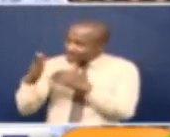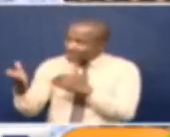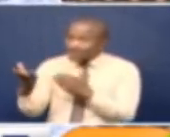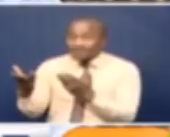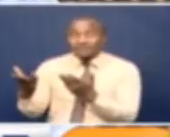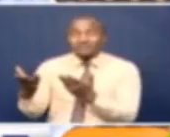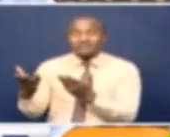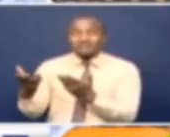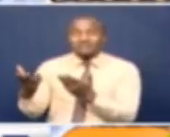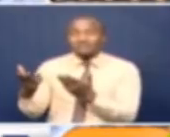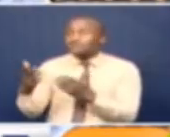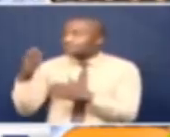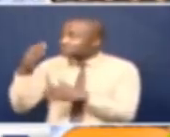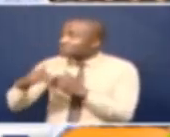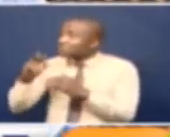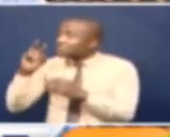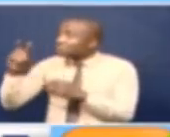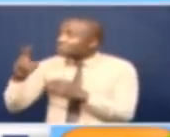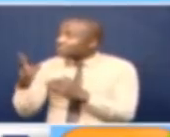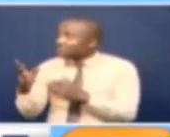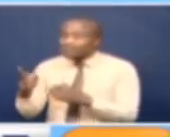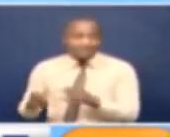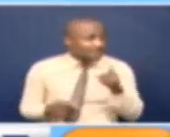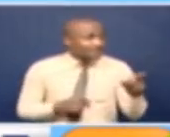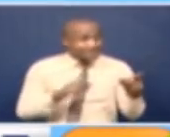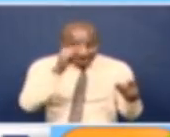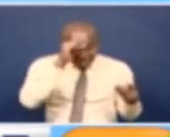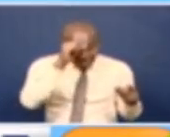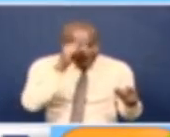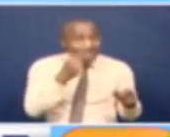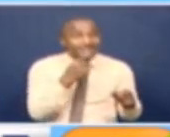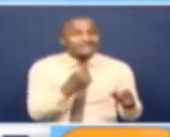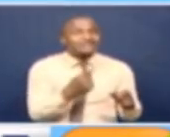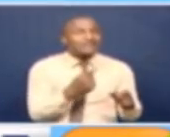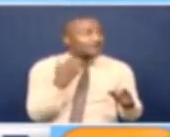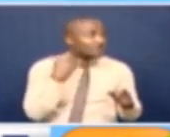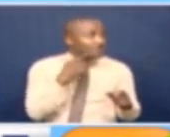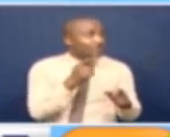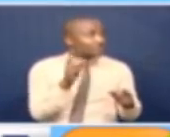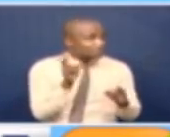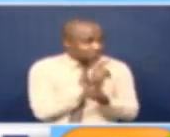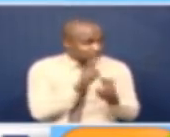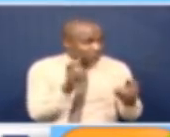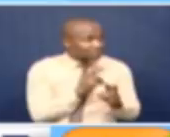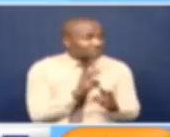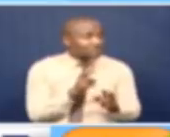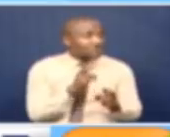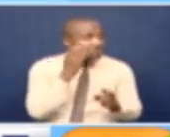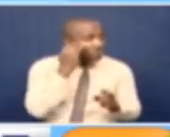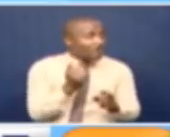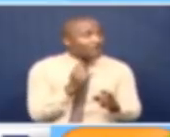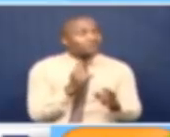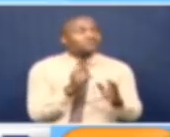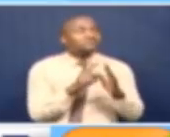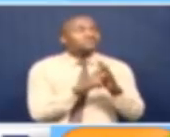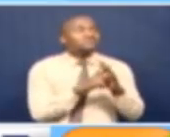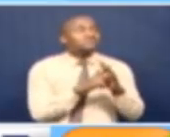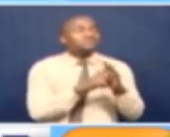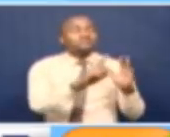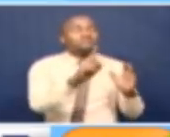truck. This is the state. This is the state, and they are saying they were after the bandits. So why drive away? Why don't